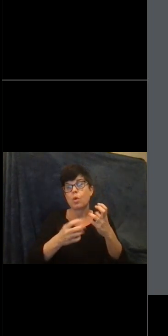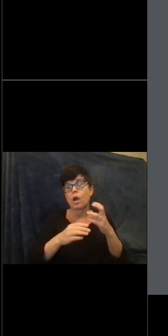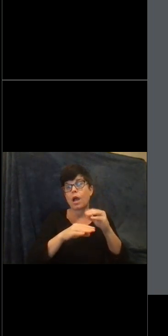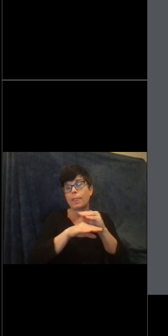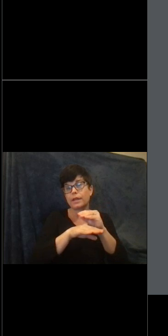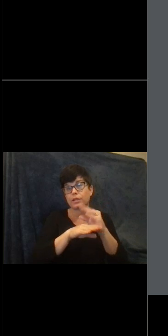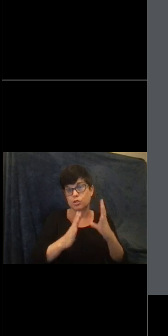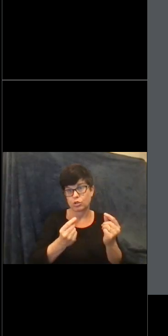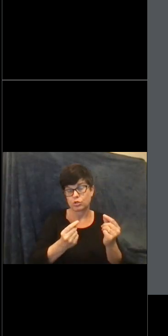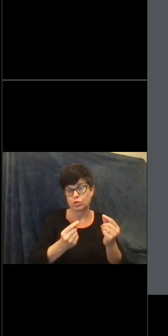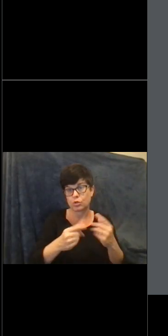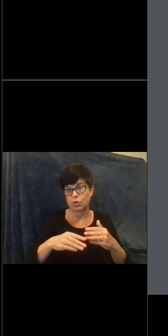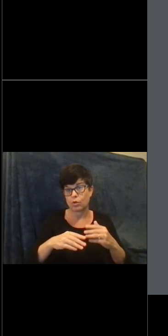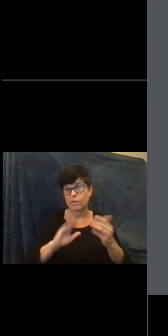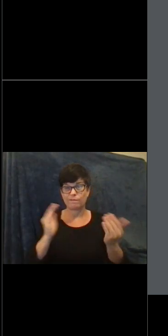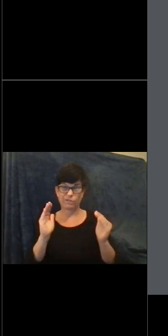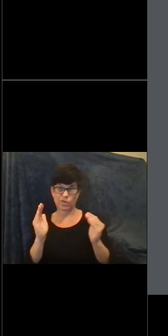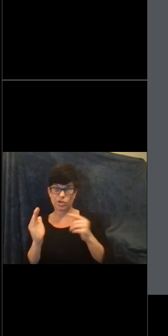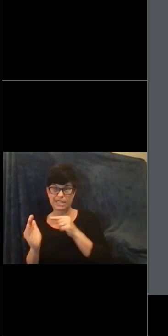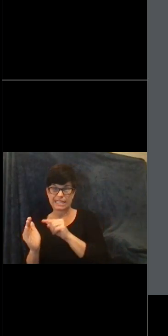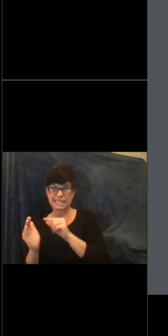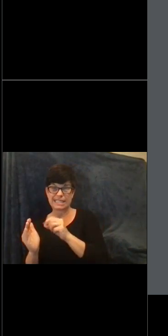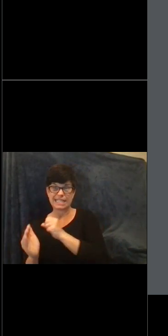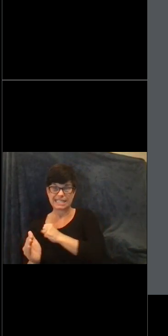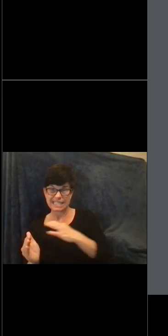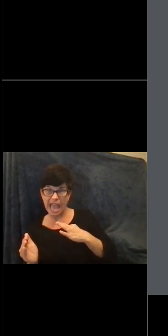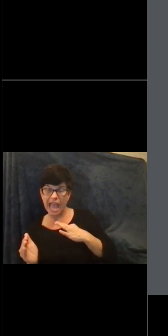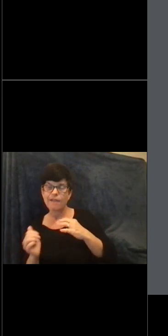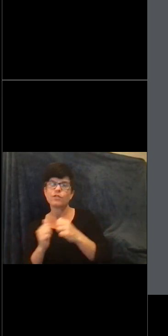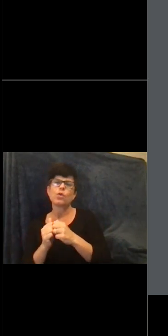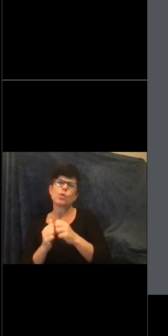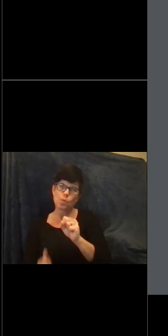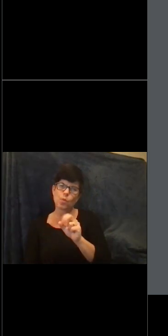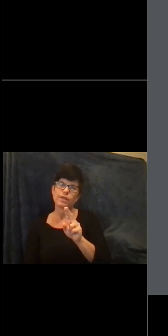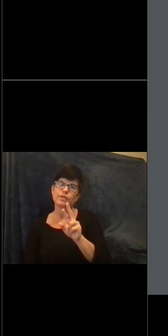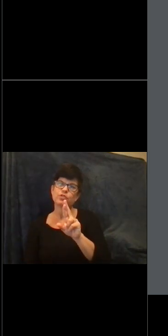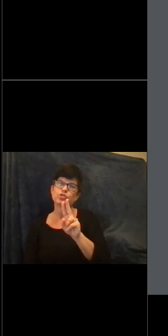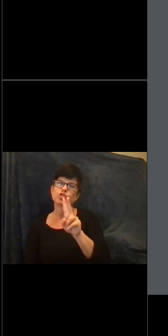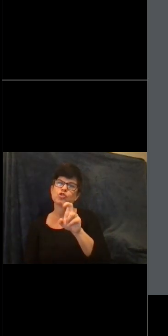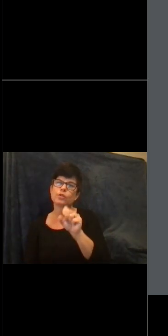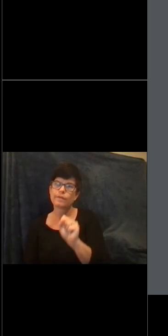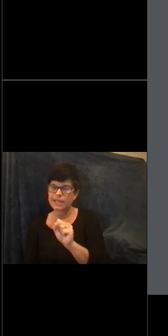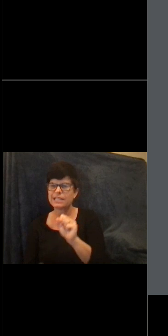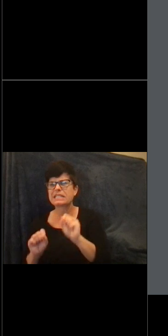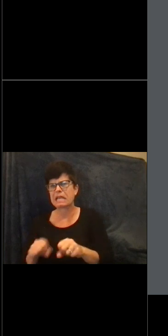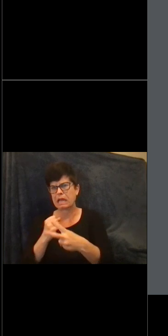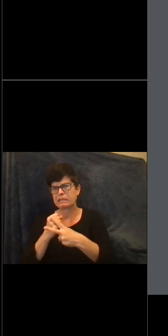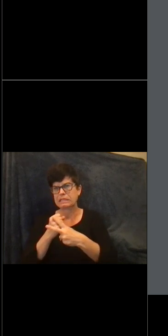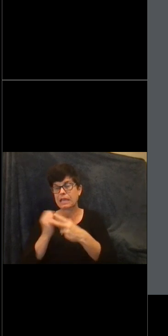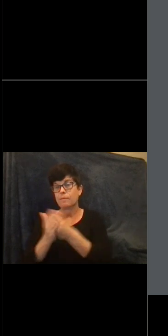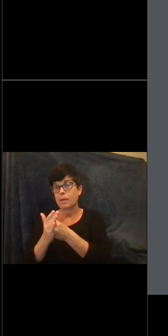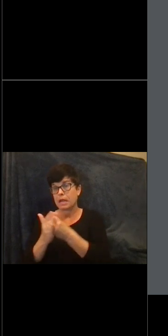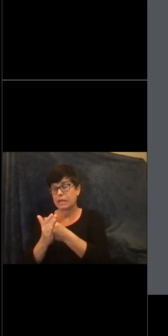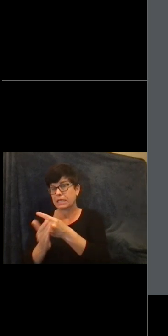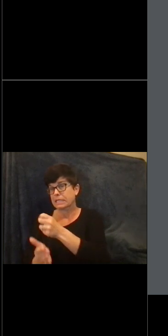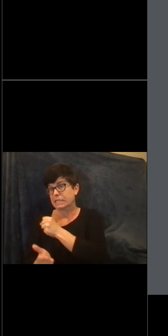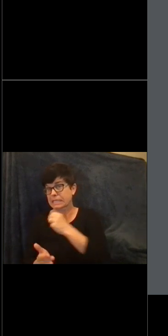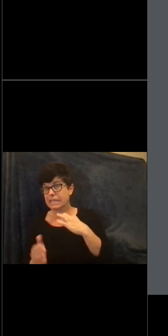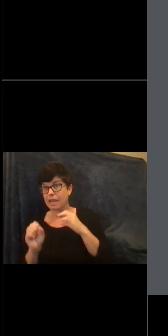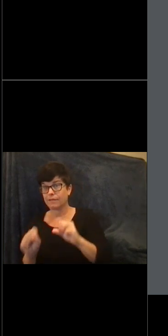staff can do with the surveys, with a lot of electronic stuff, we can save money there. But once they get the public